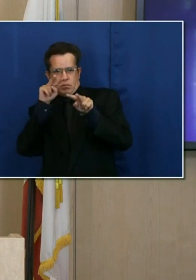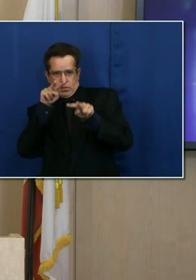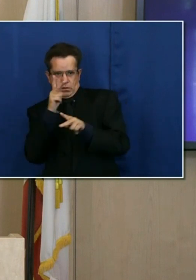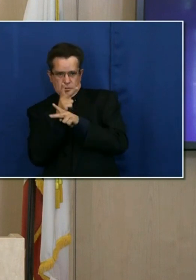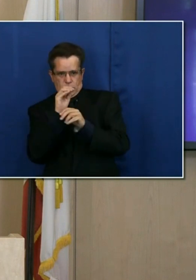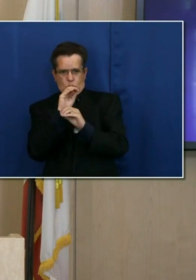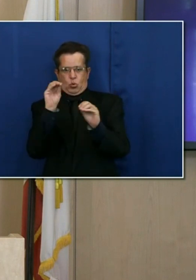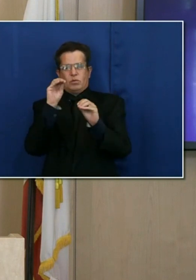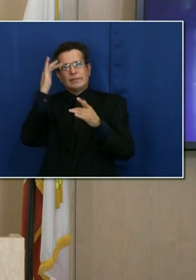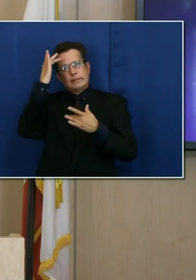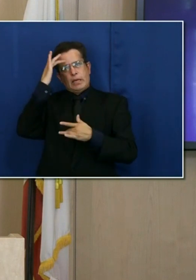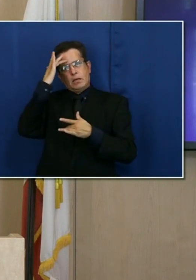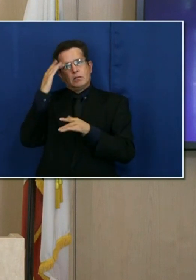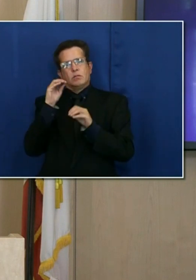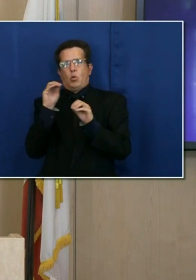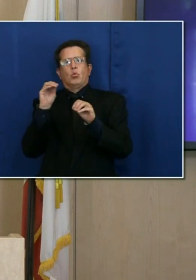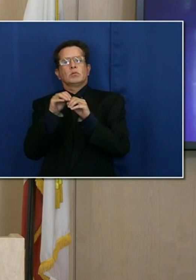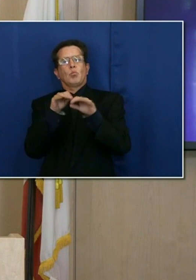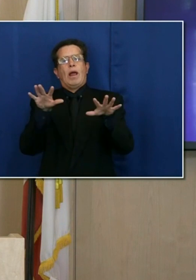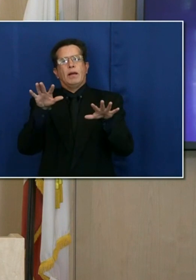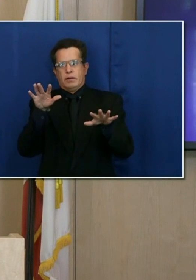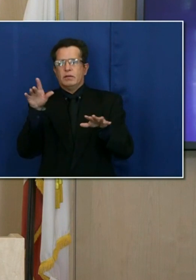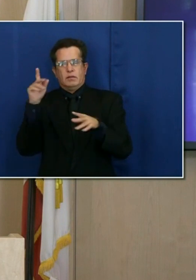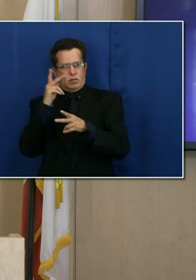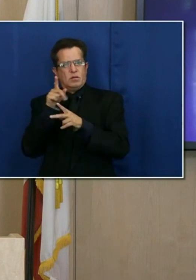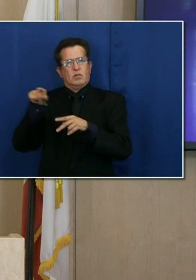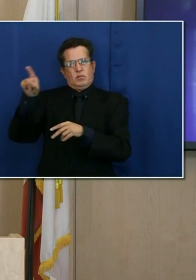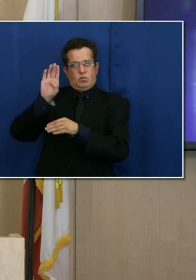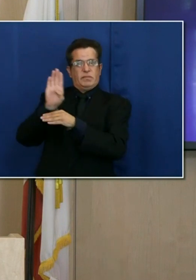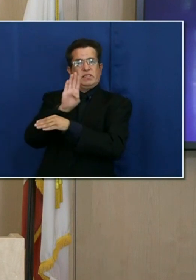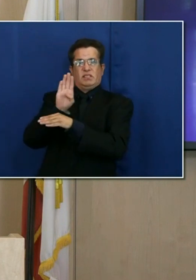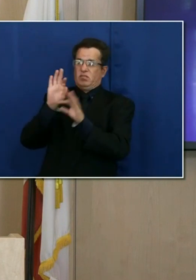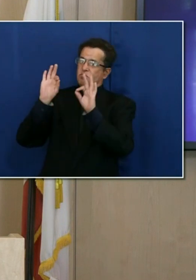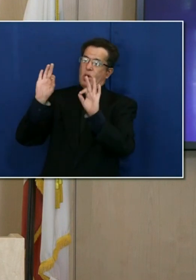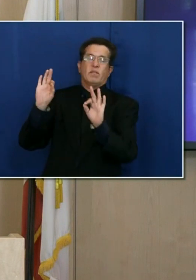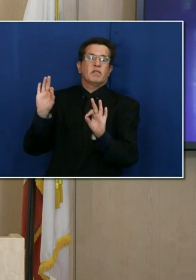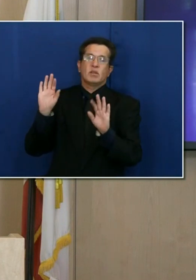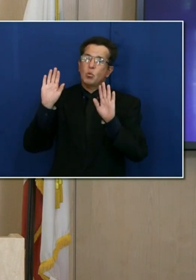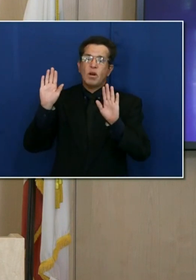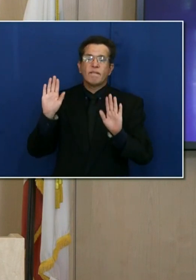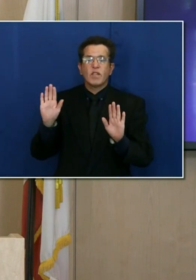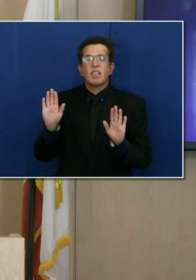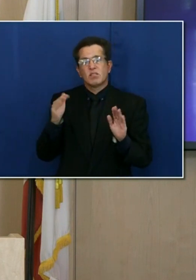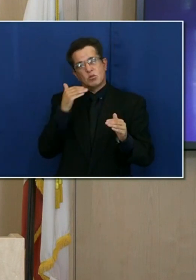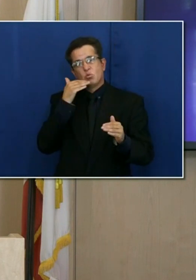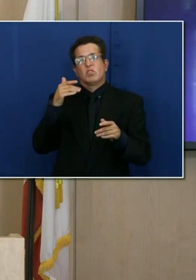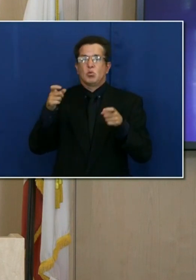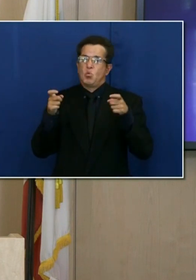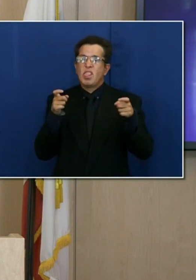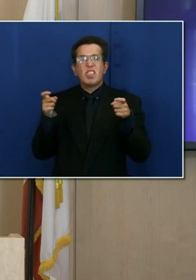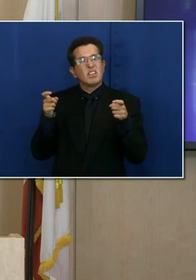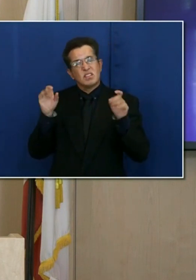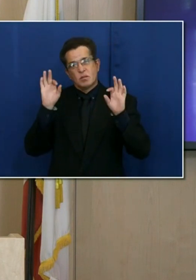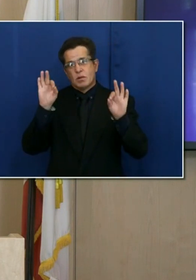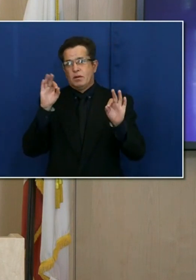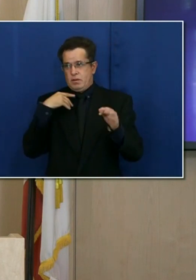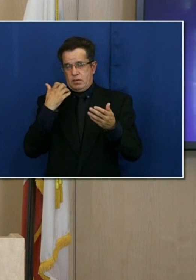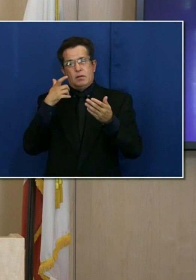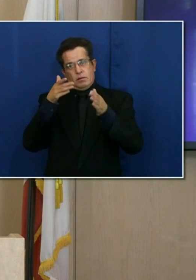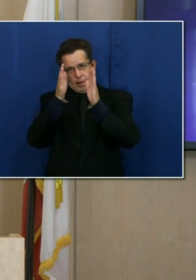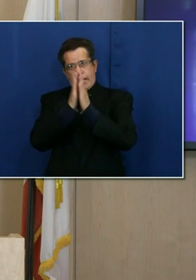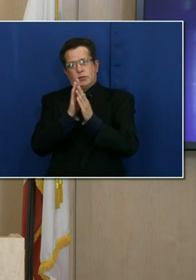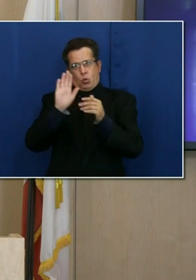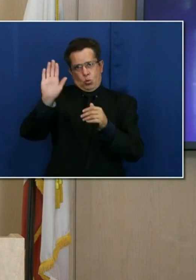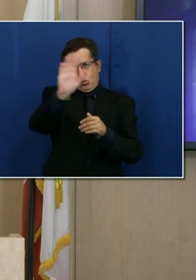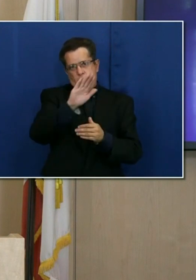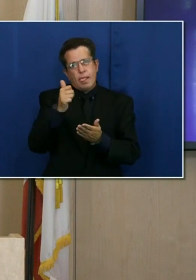we stop the spread of this virus. So, I mean, I guess it's a request to the public to make sure that